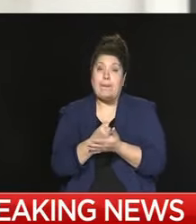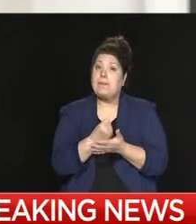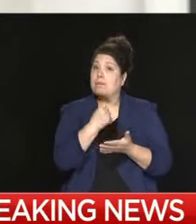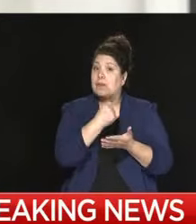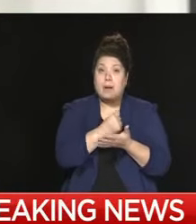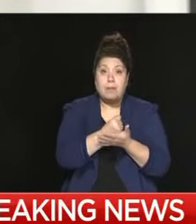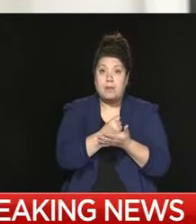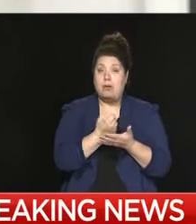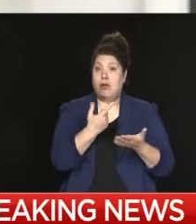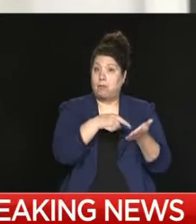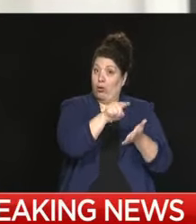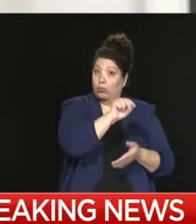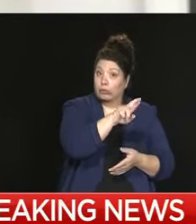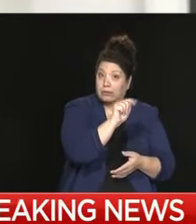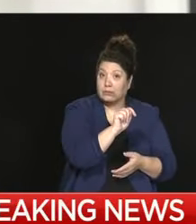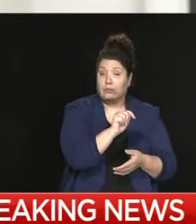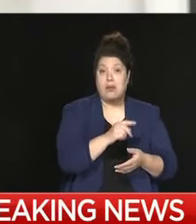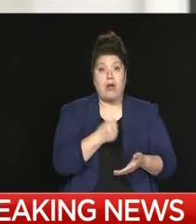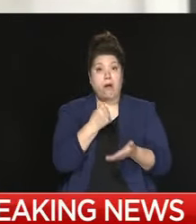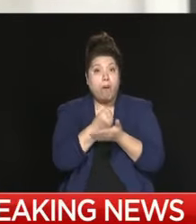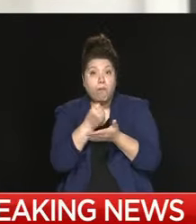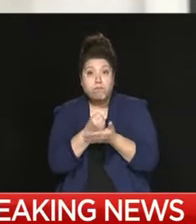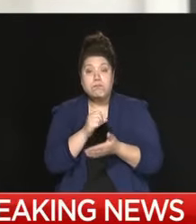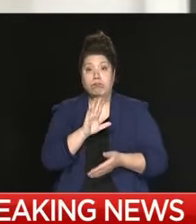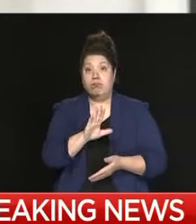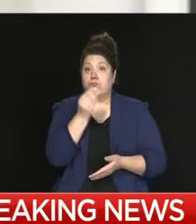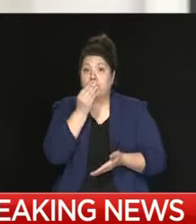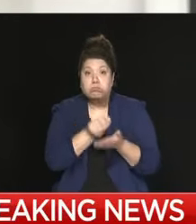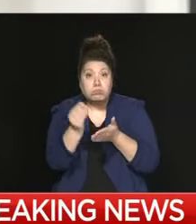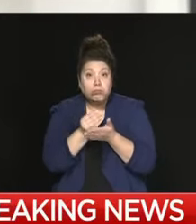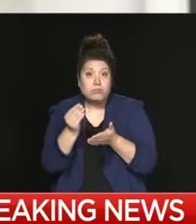to pay their rent. They need help to pay for